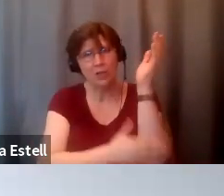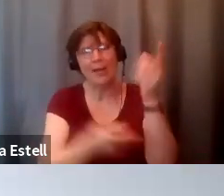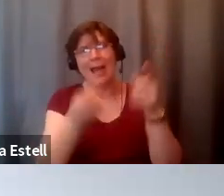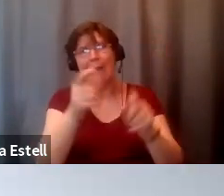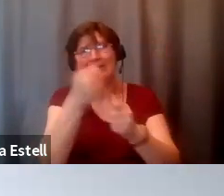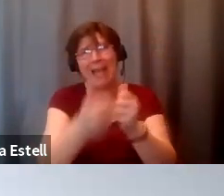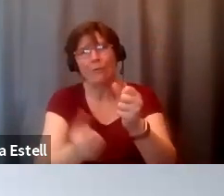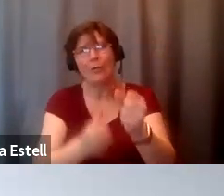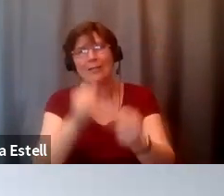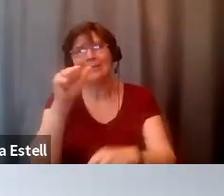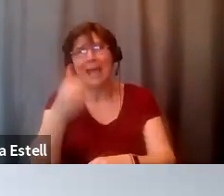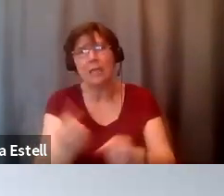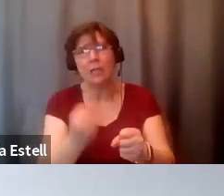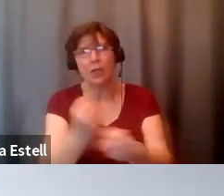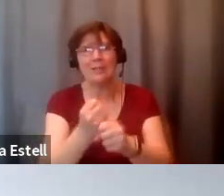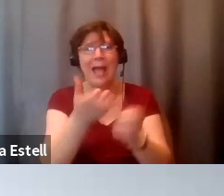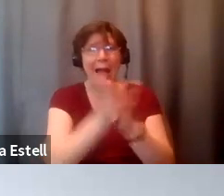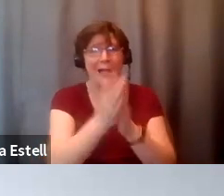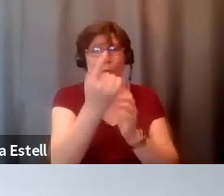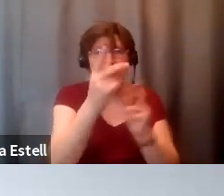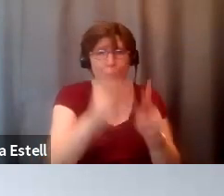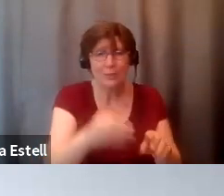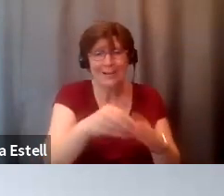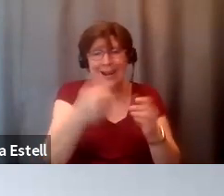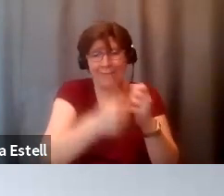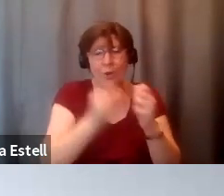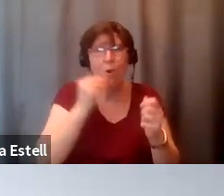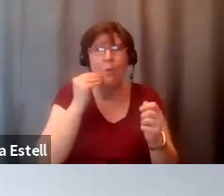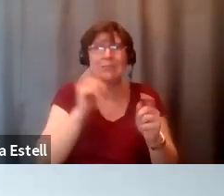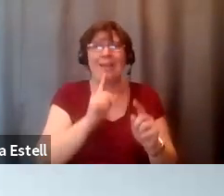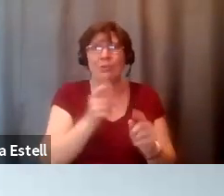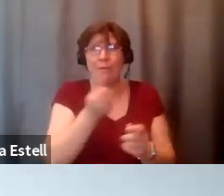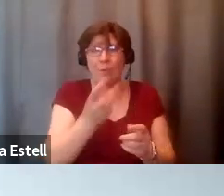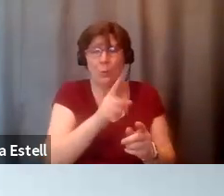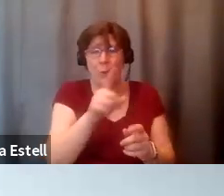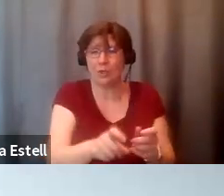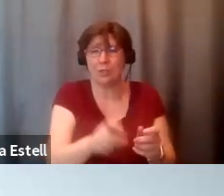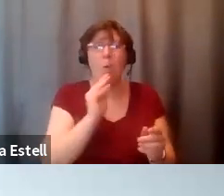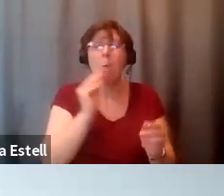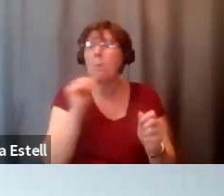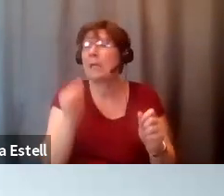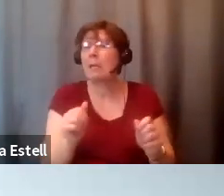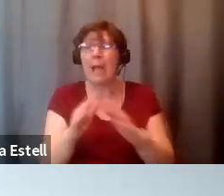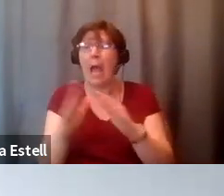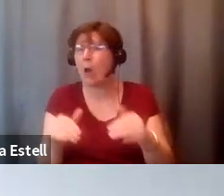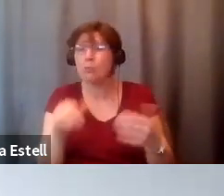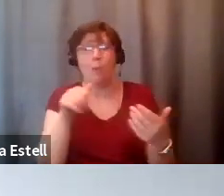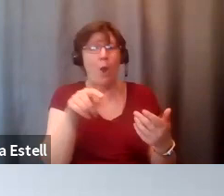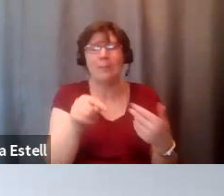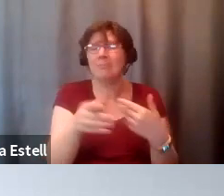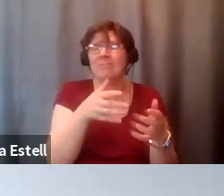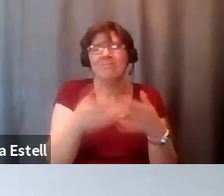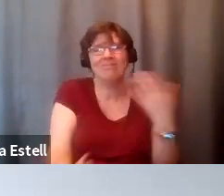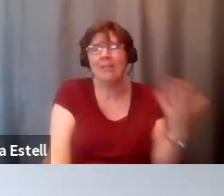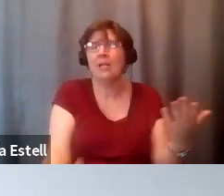The census asks one person in every home to answer a few questions. A home can be a house or apartment. The census asks two